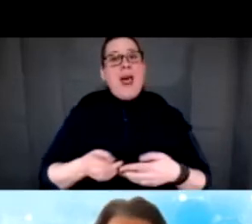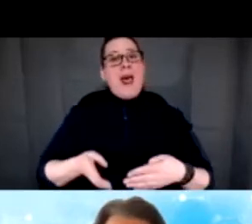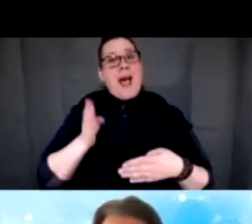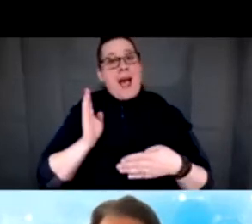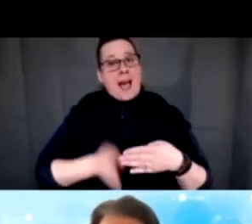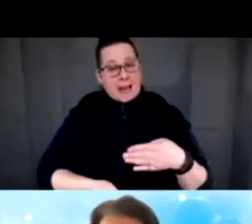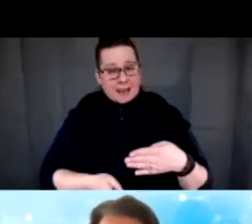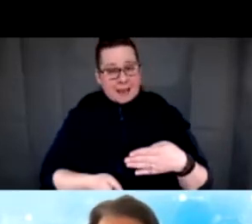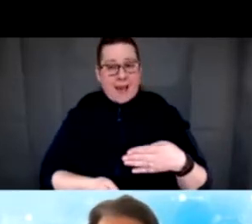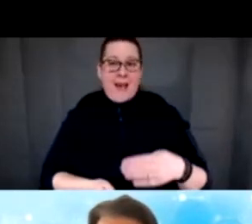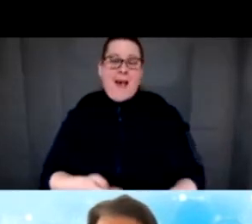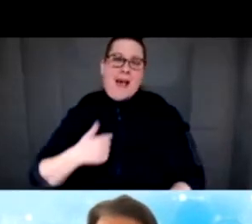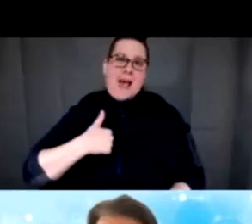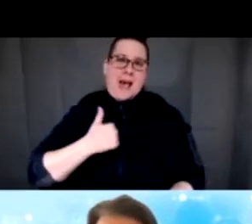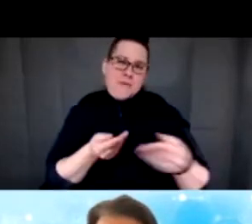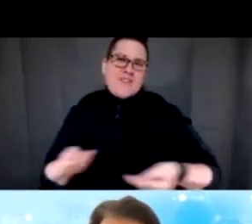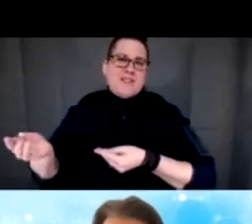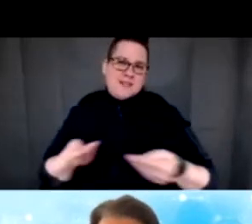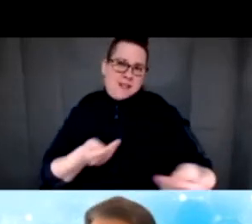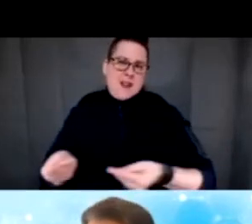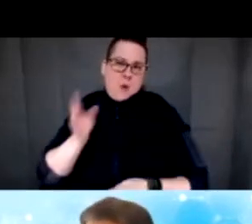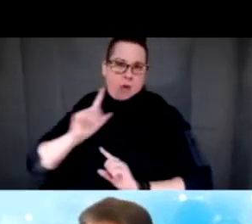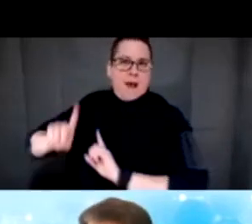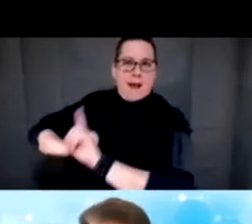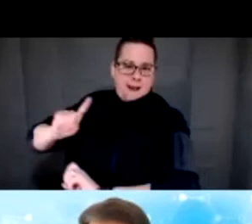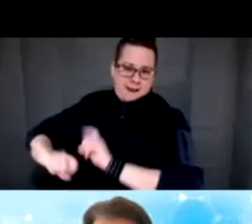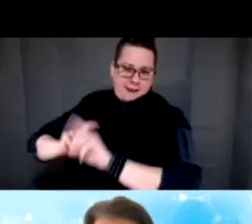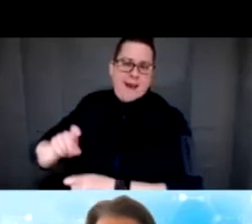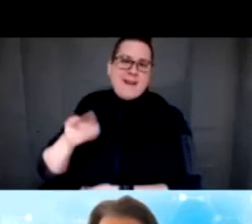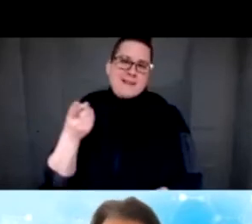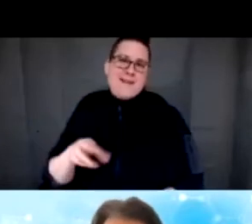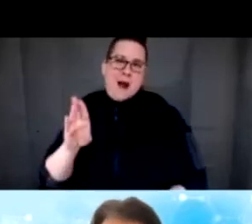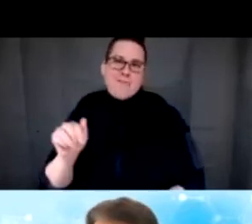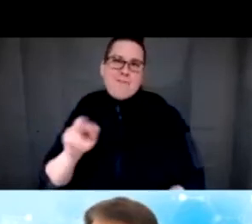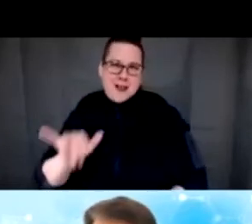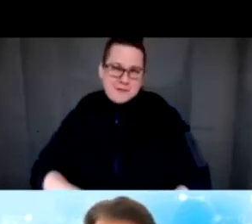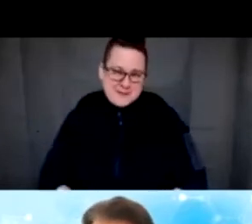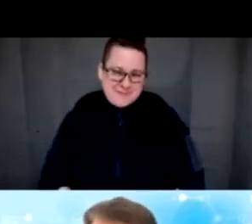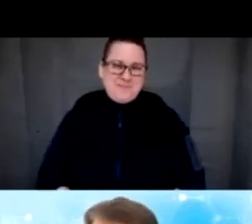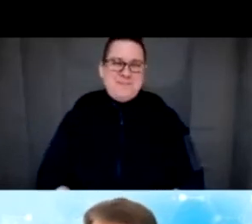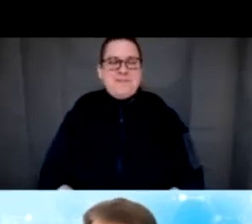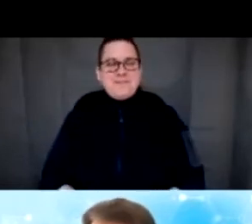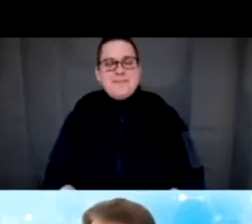session, I will be asking Dr. Barry those questions for you.